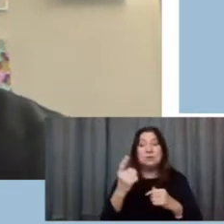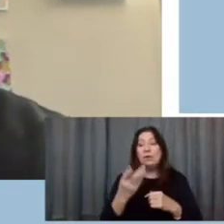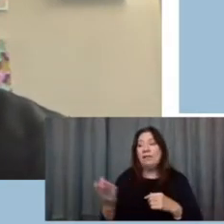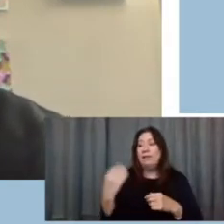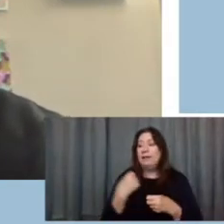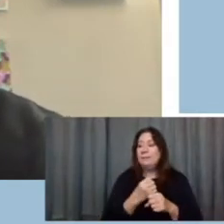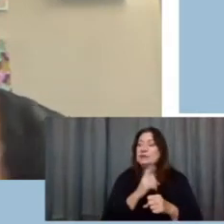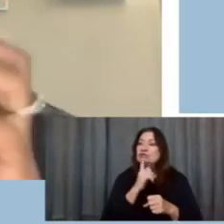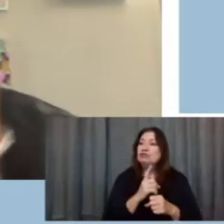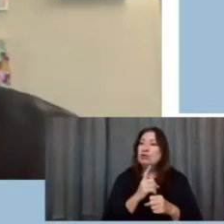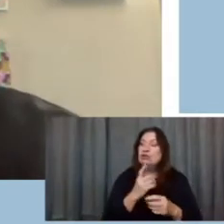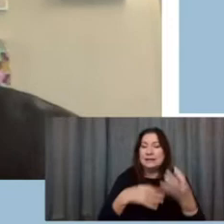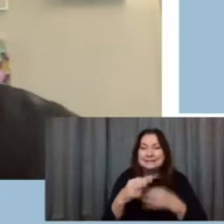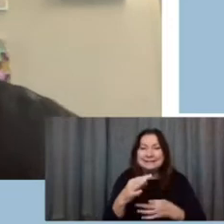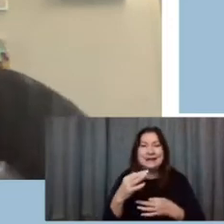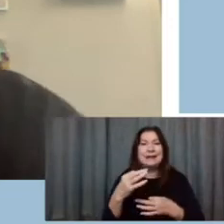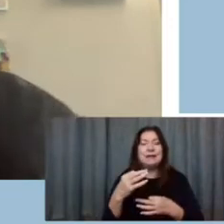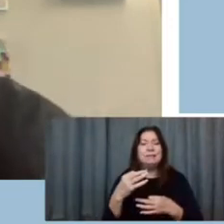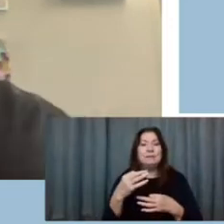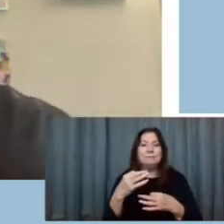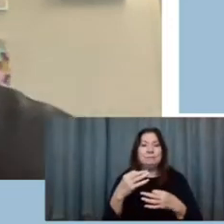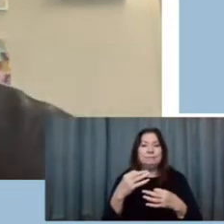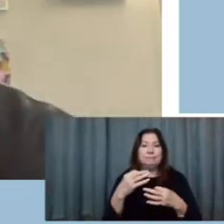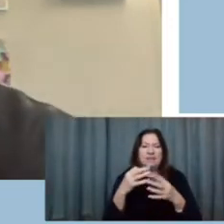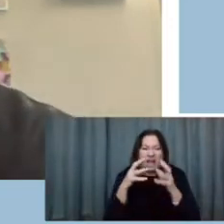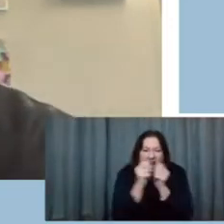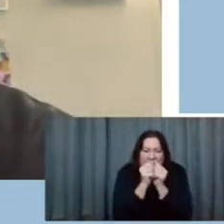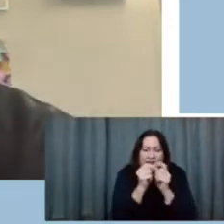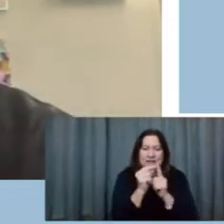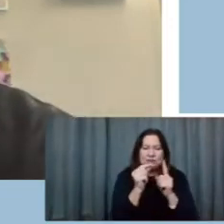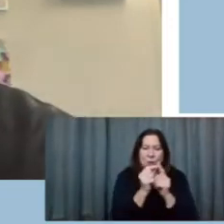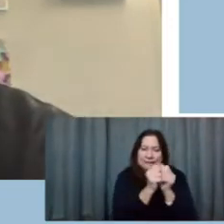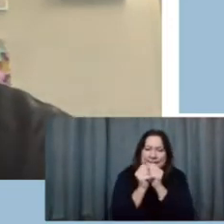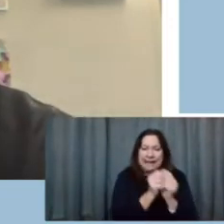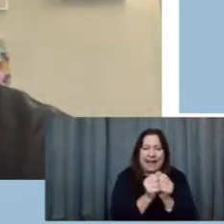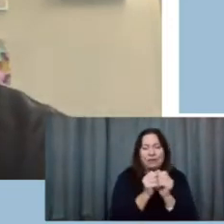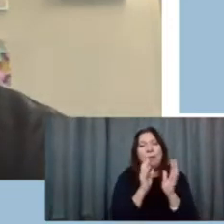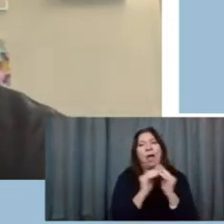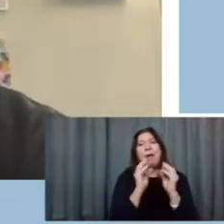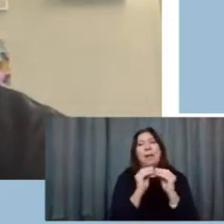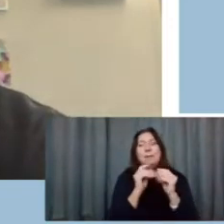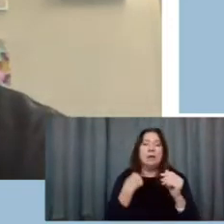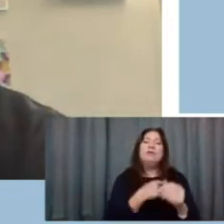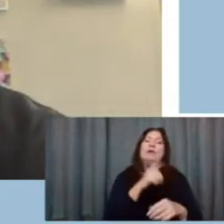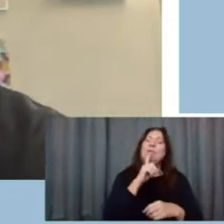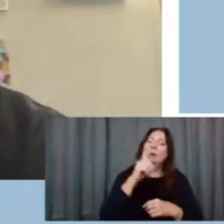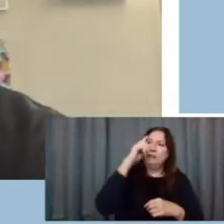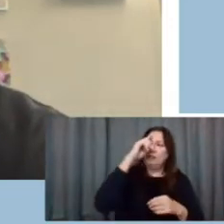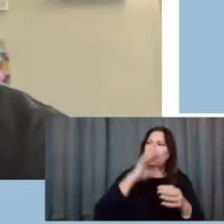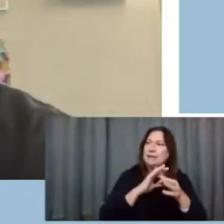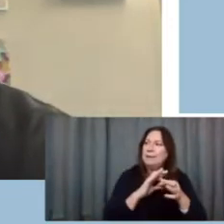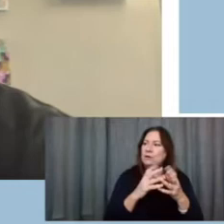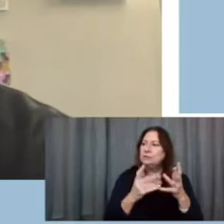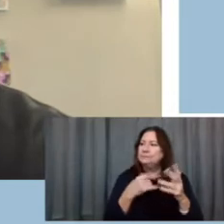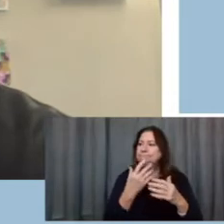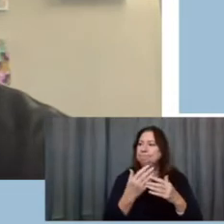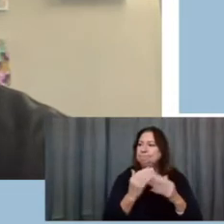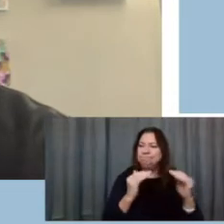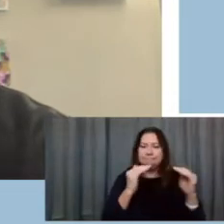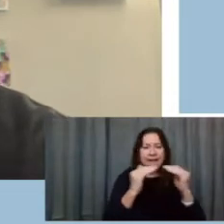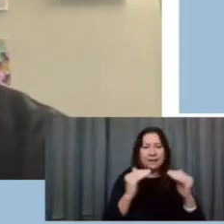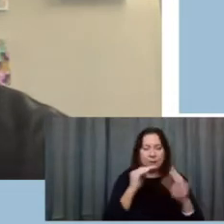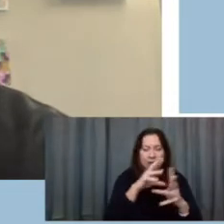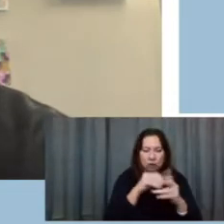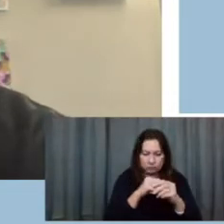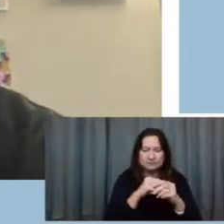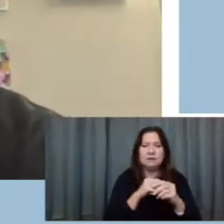that instead of kind of smushing all of these words together, that we're really thinking about equity and inclusivity. I